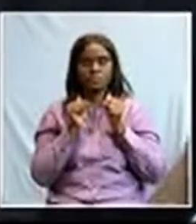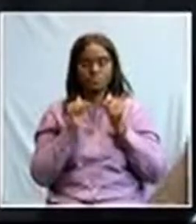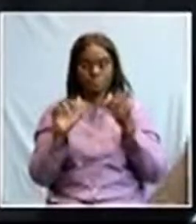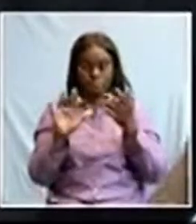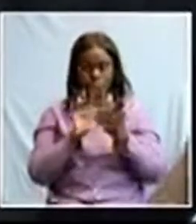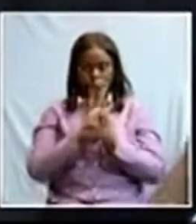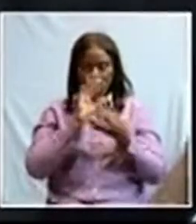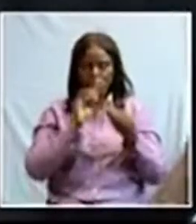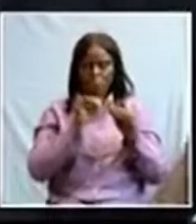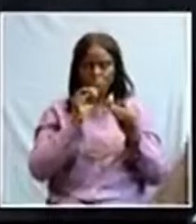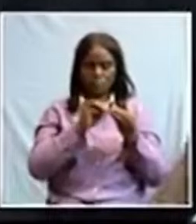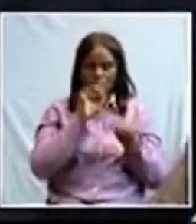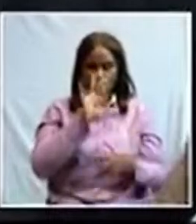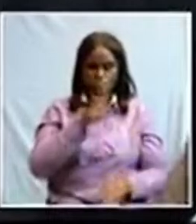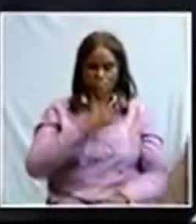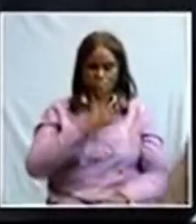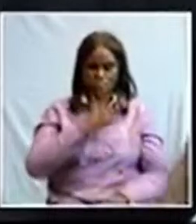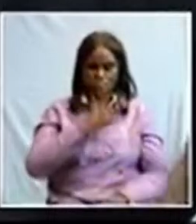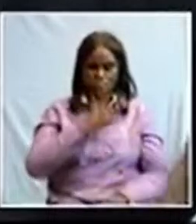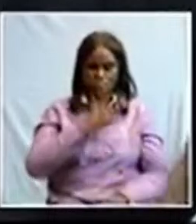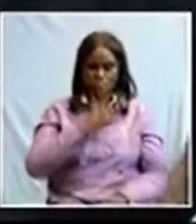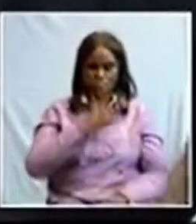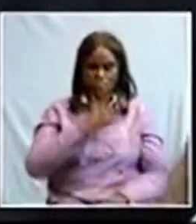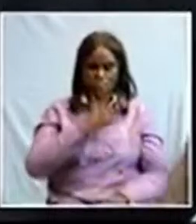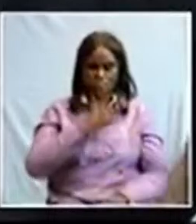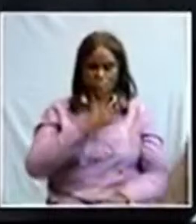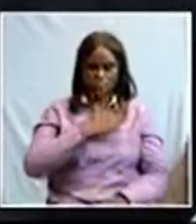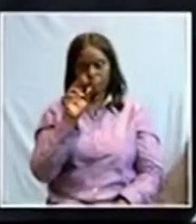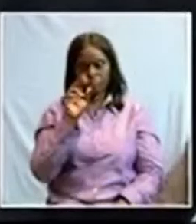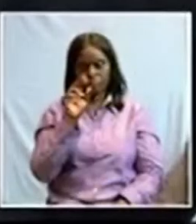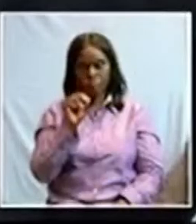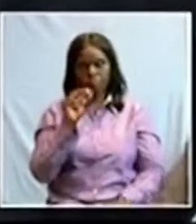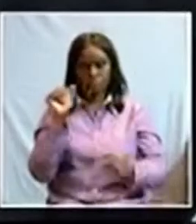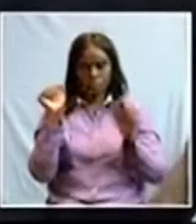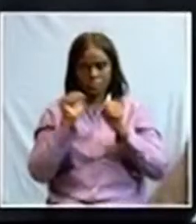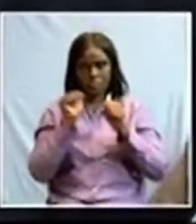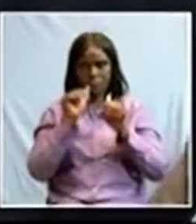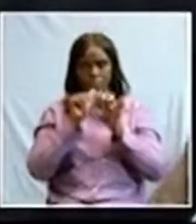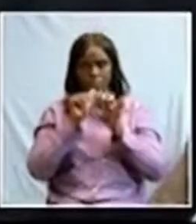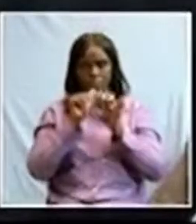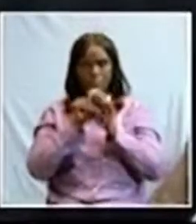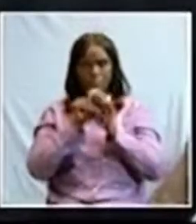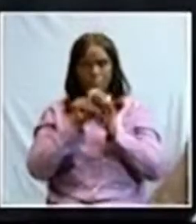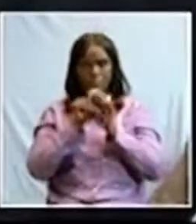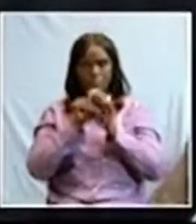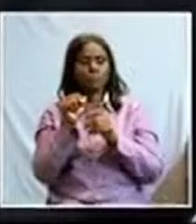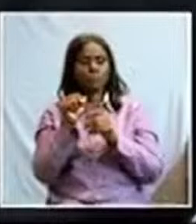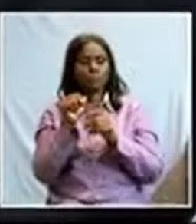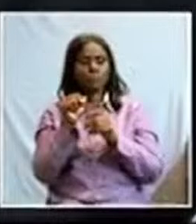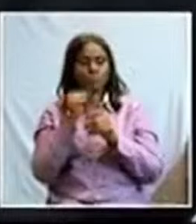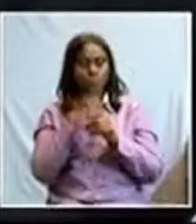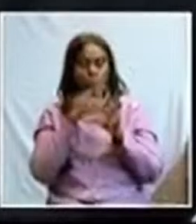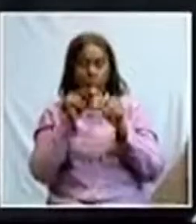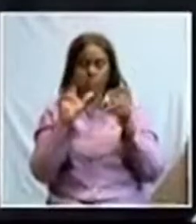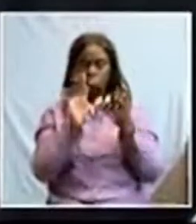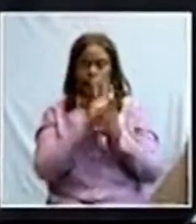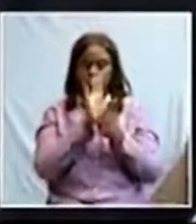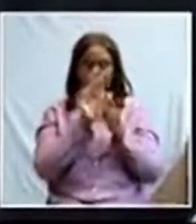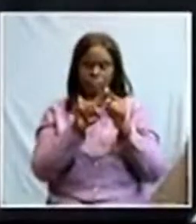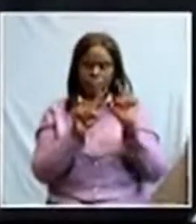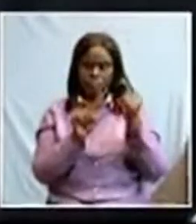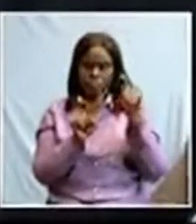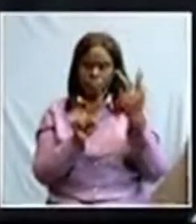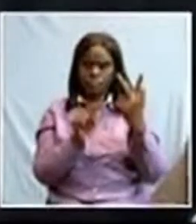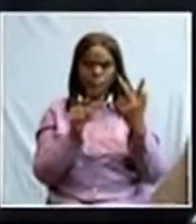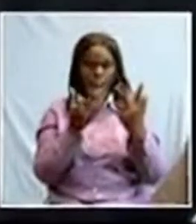Appendix 5, I think, the mortuary at Odimkush. There are no pages, but I think the first 3 pages